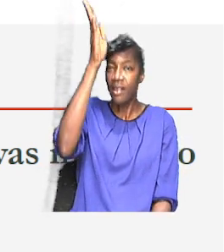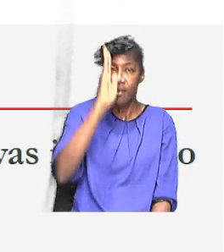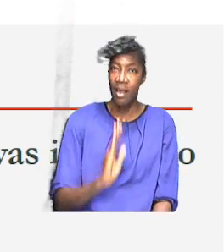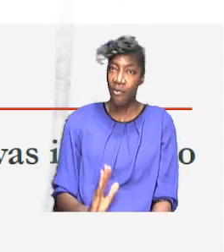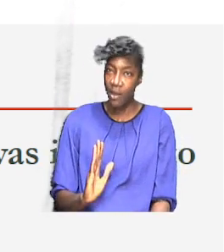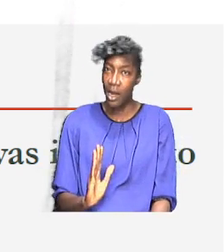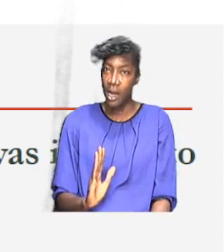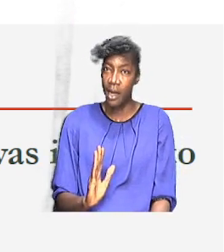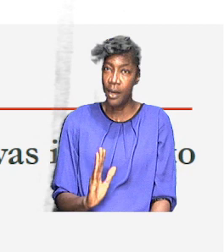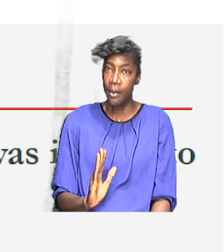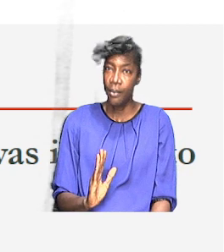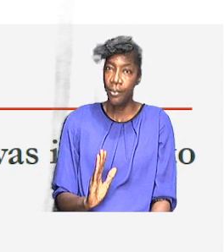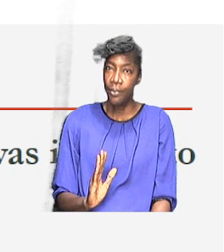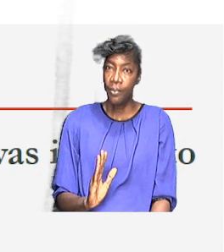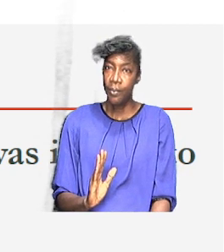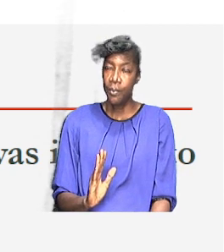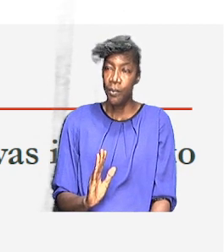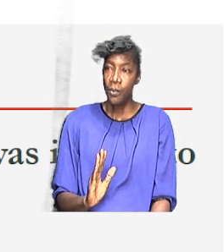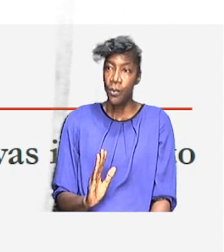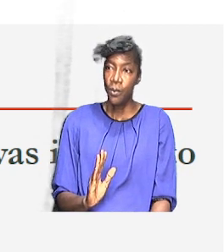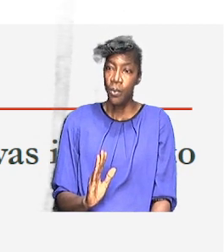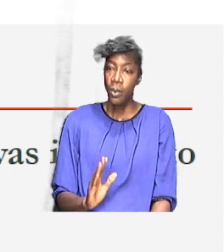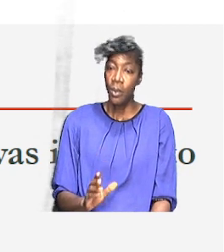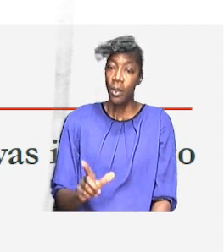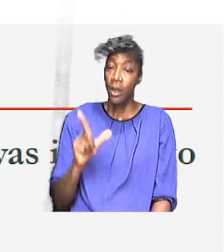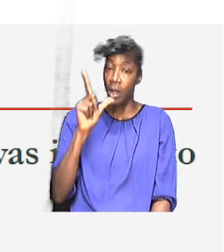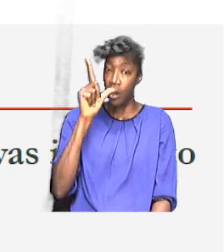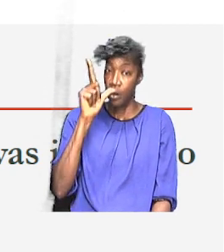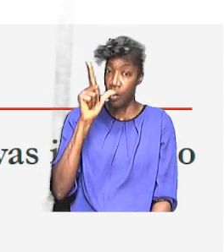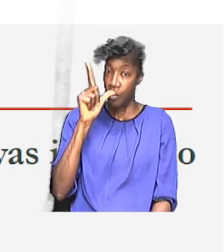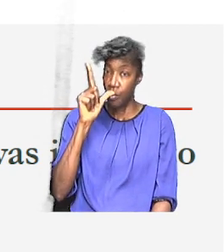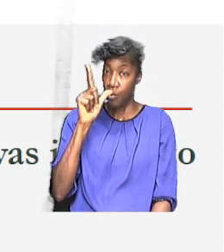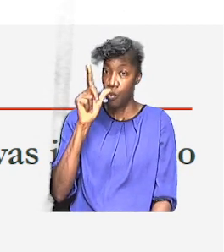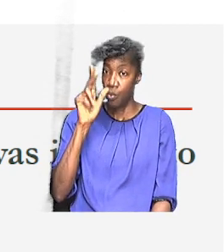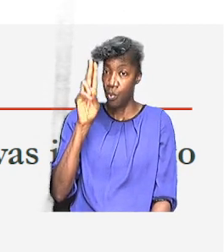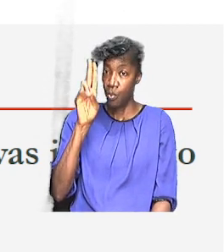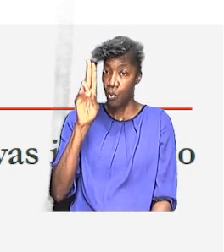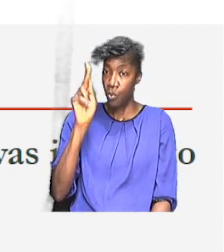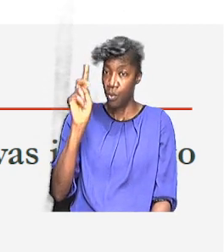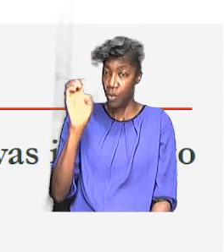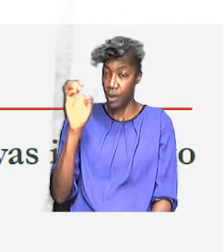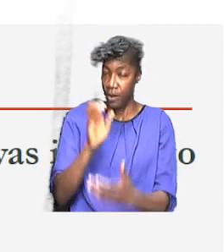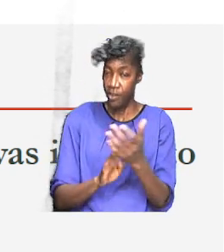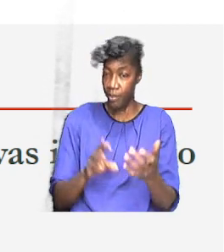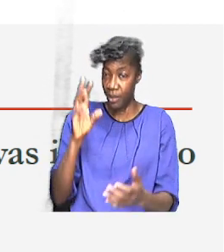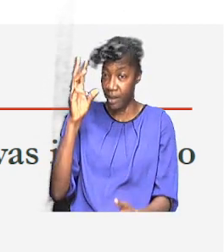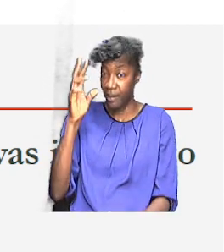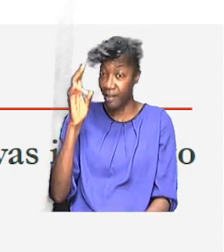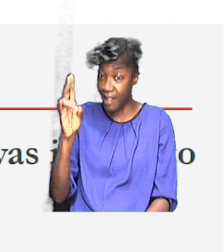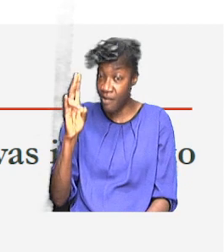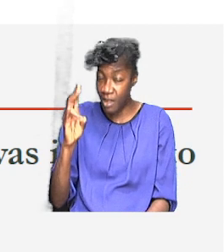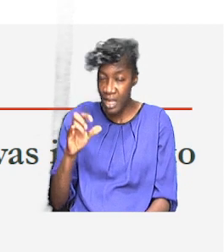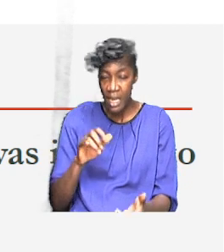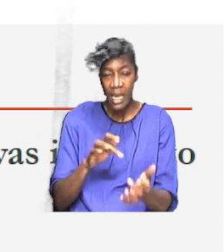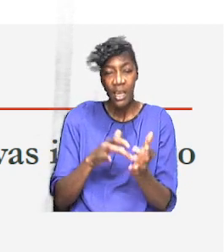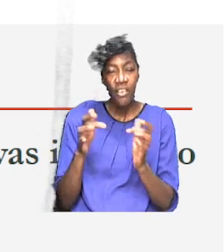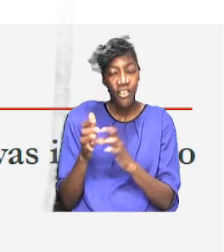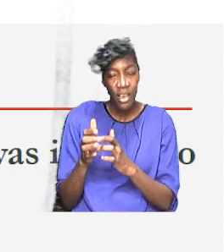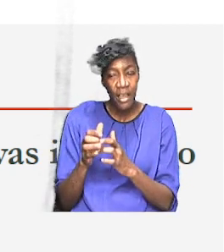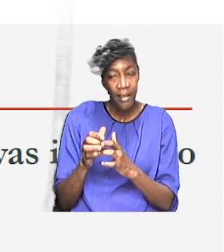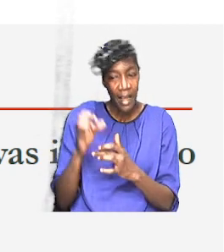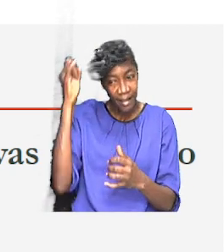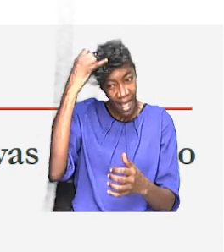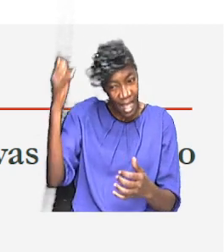jump into Luke chapter 7. And we see, for example, that it records the occasion where Jesus was invited to the house of